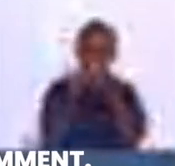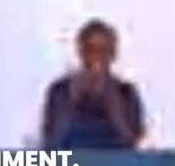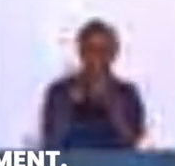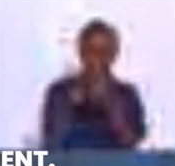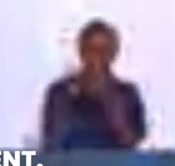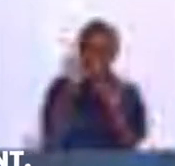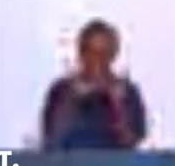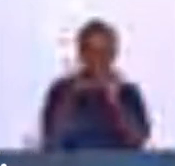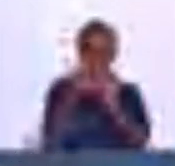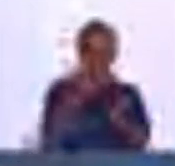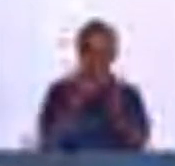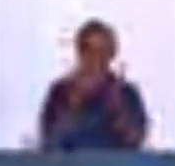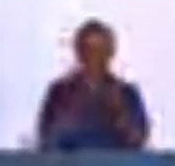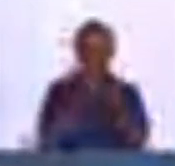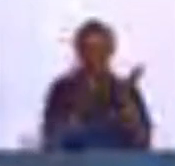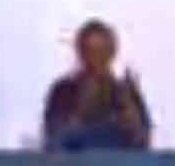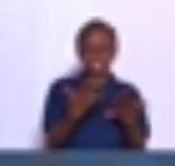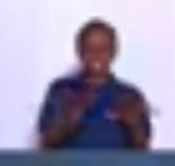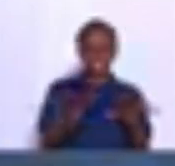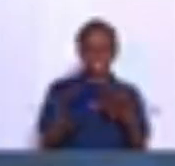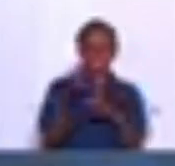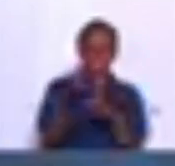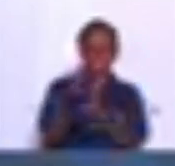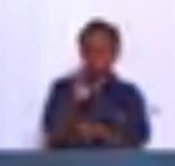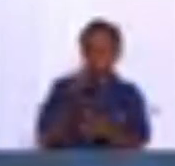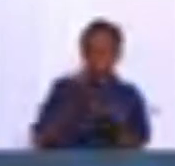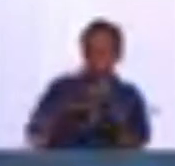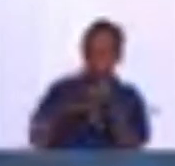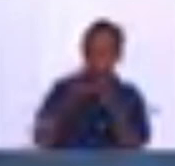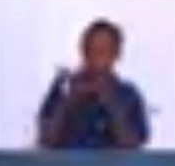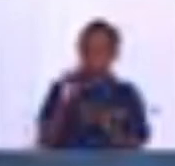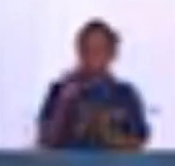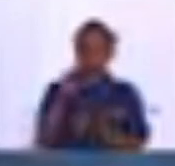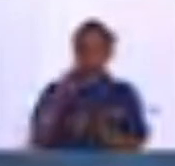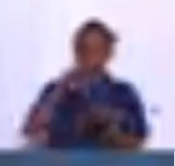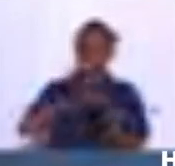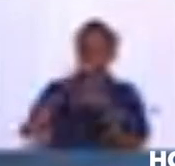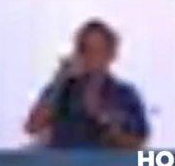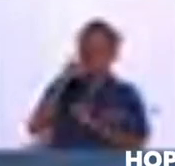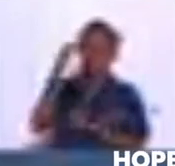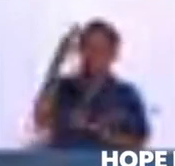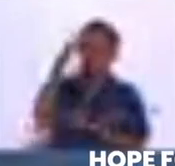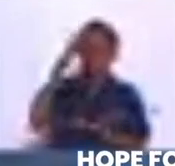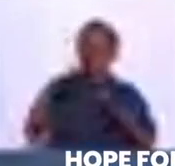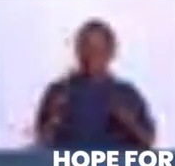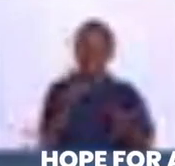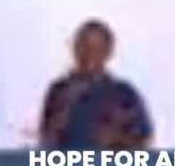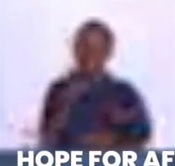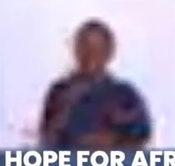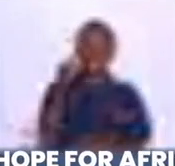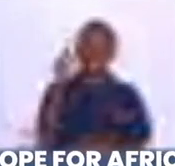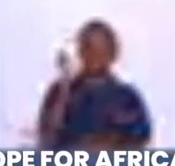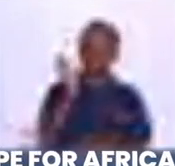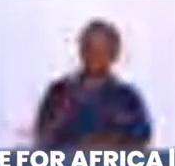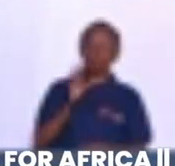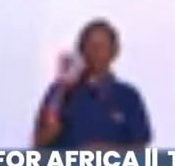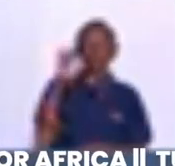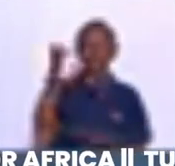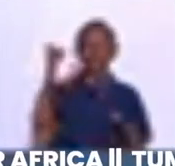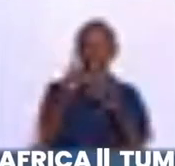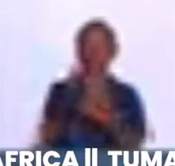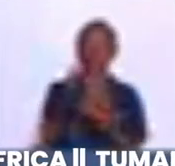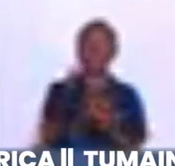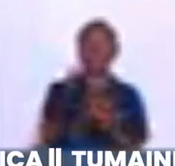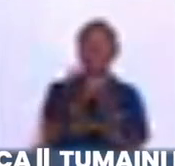If you want to present something to your wife or your husband, you have to know the way men and women think different. One